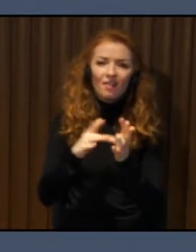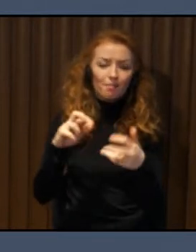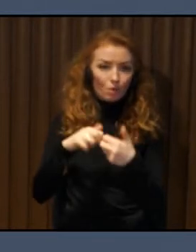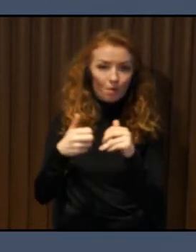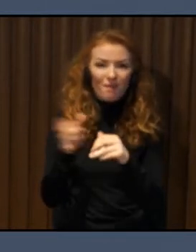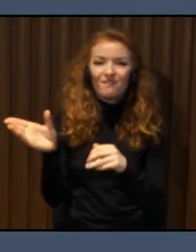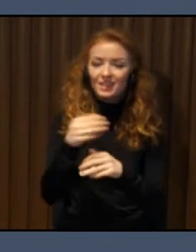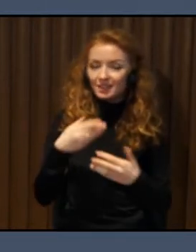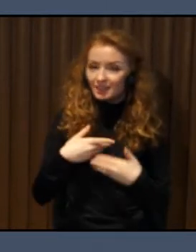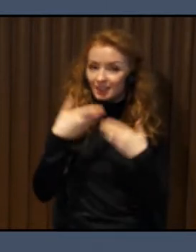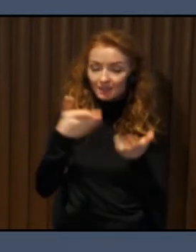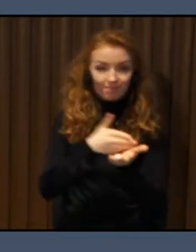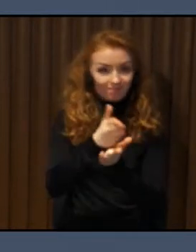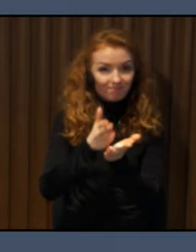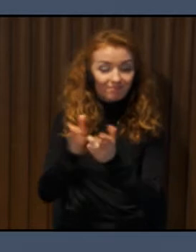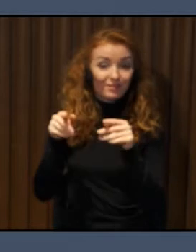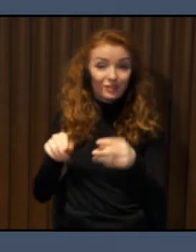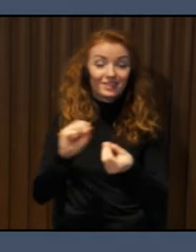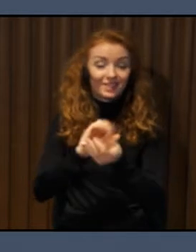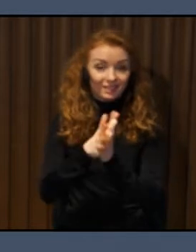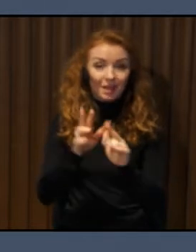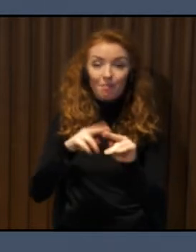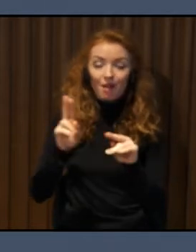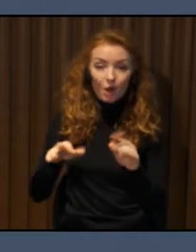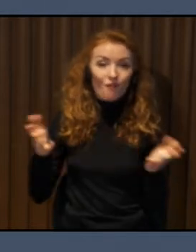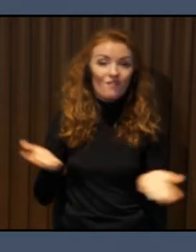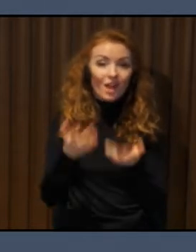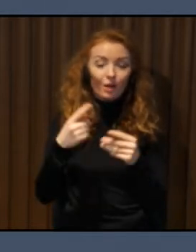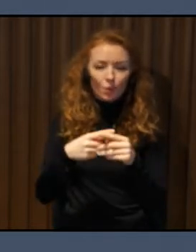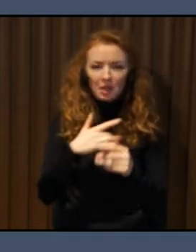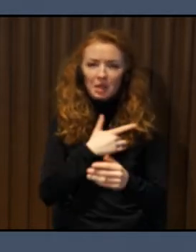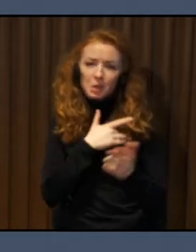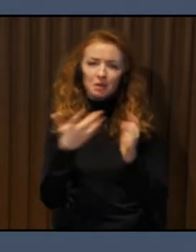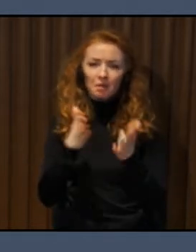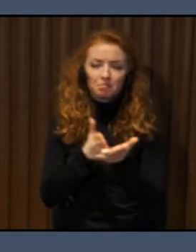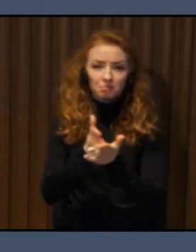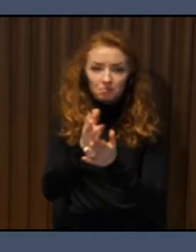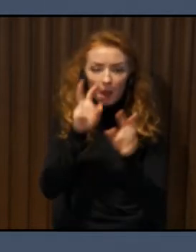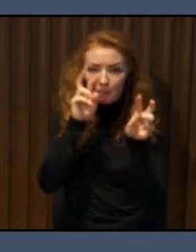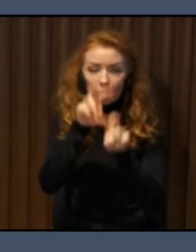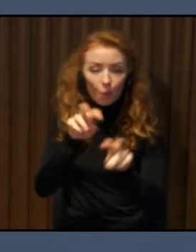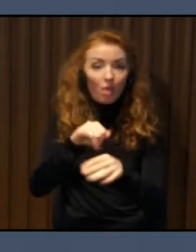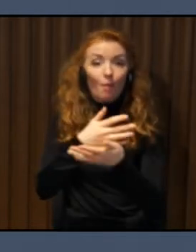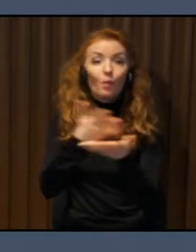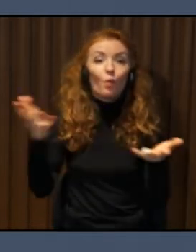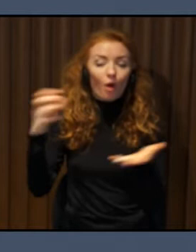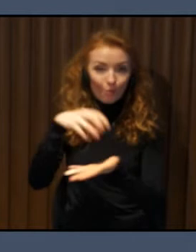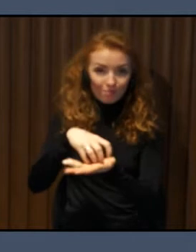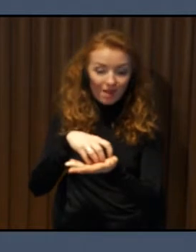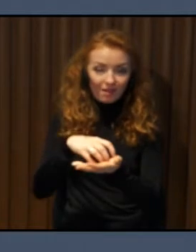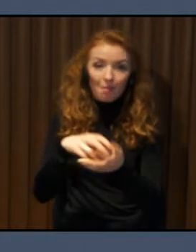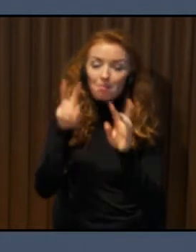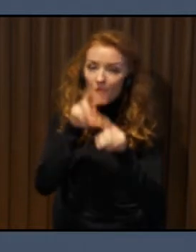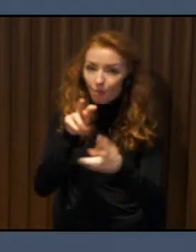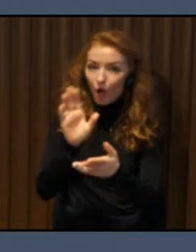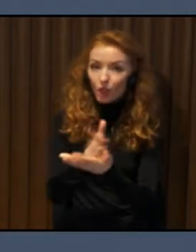of organization to make sure that this accessibility is ensured at all levels. And this system is